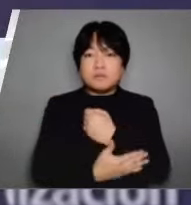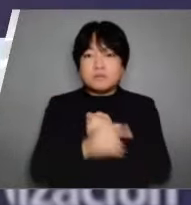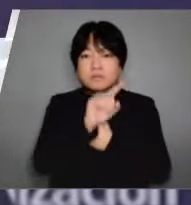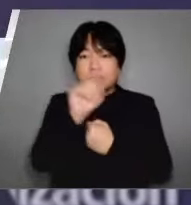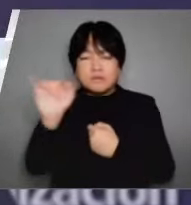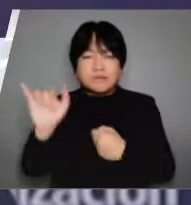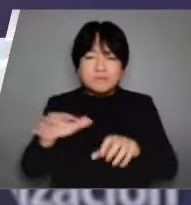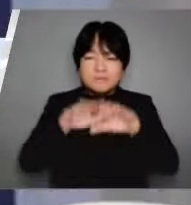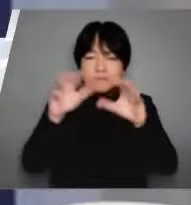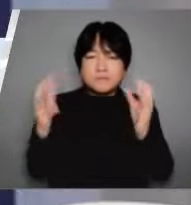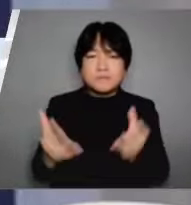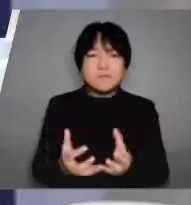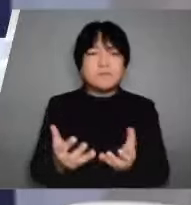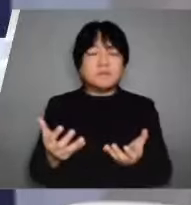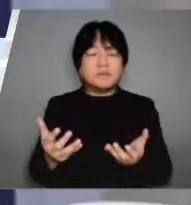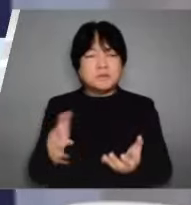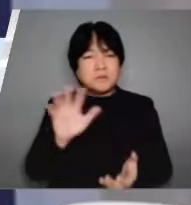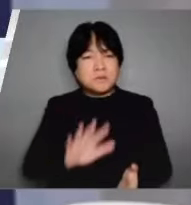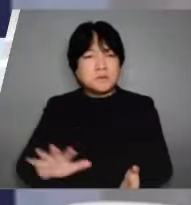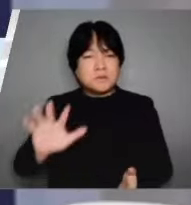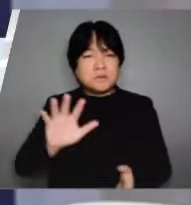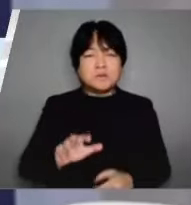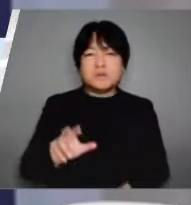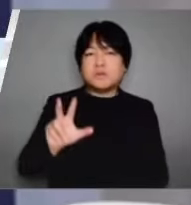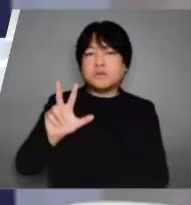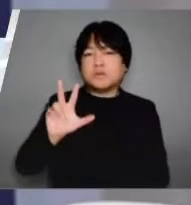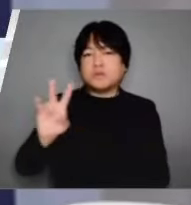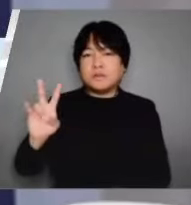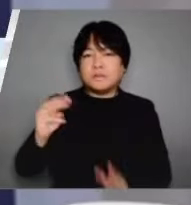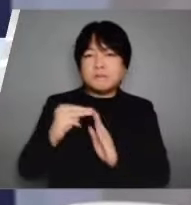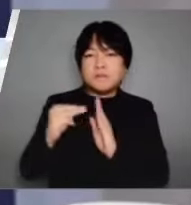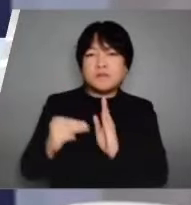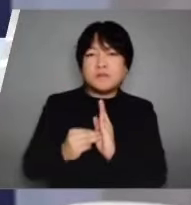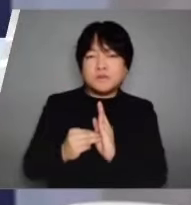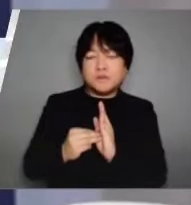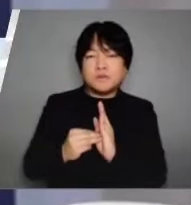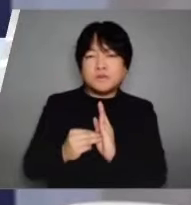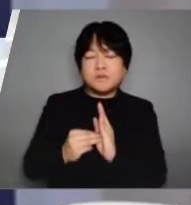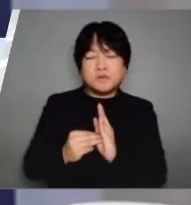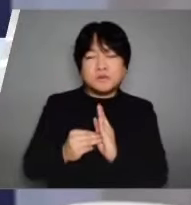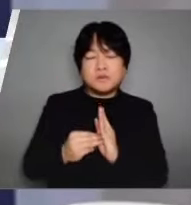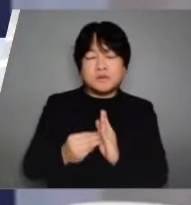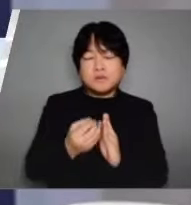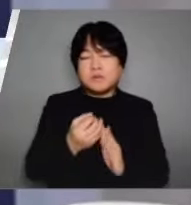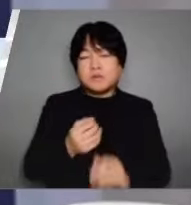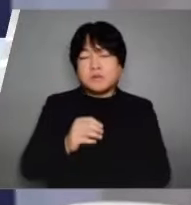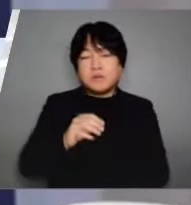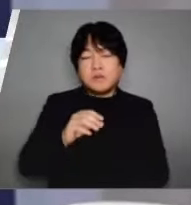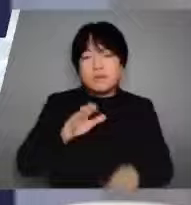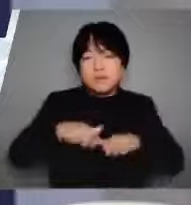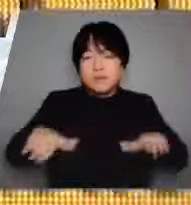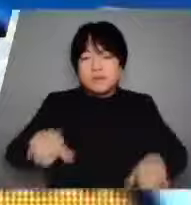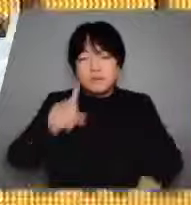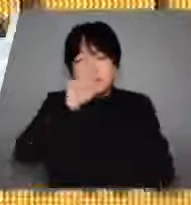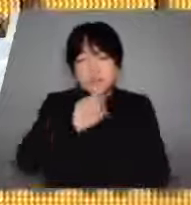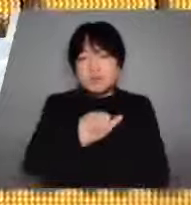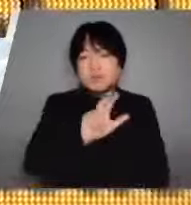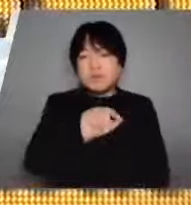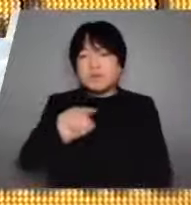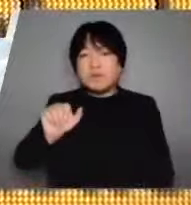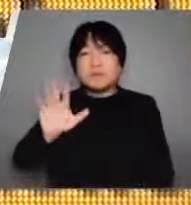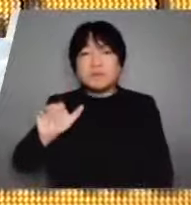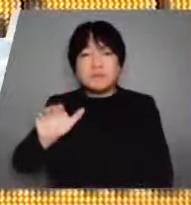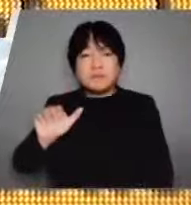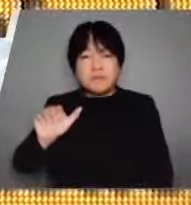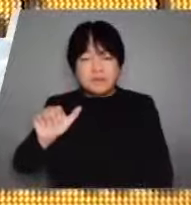an estimated 37 million children aged 13 to 15 years use tobacco. As a senior